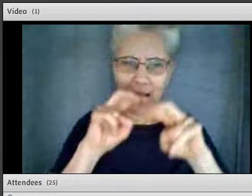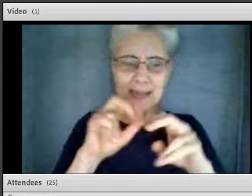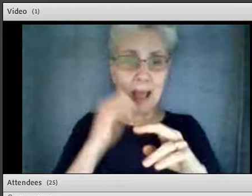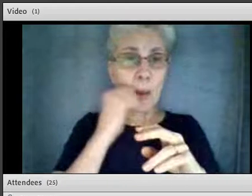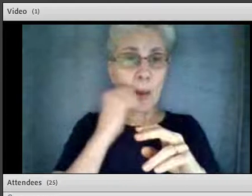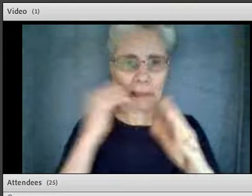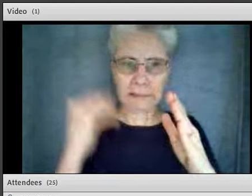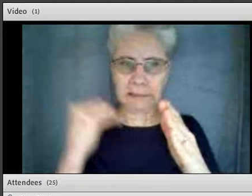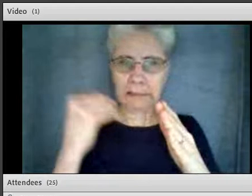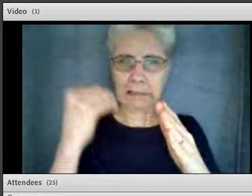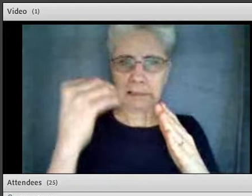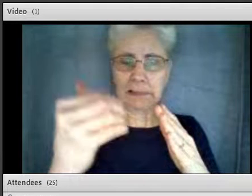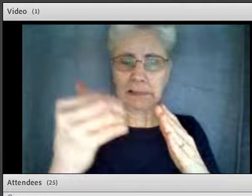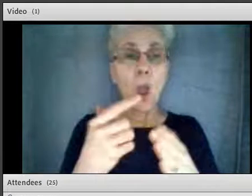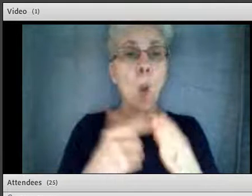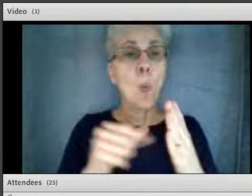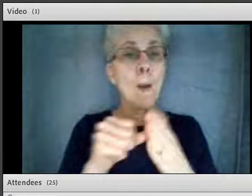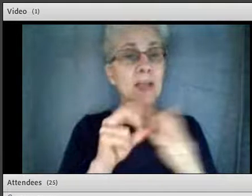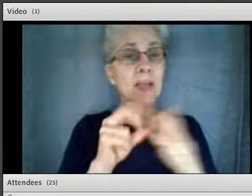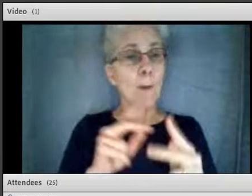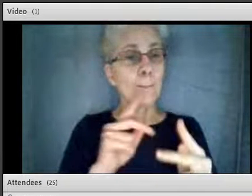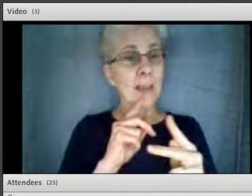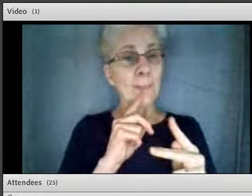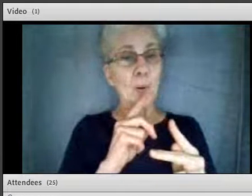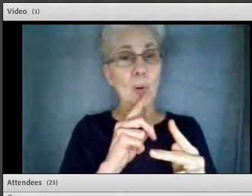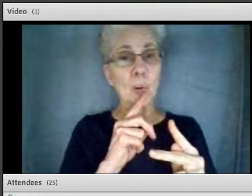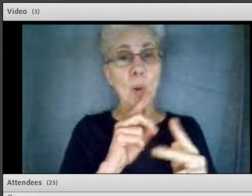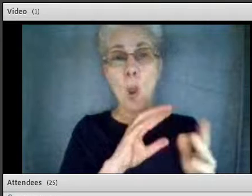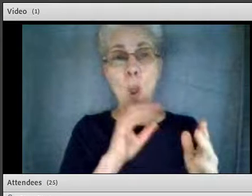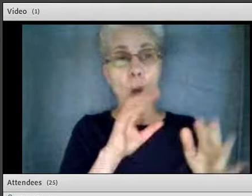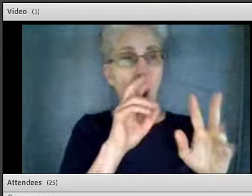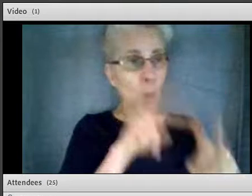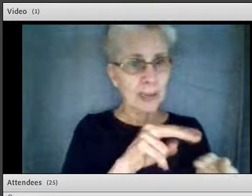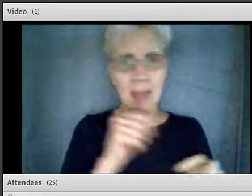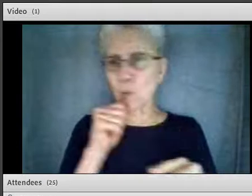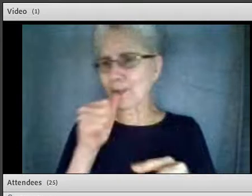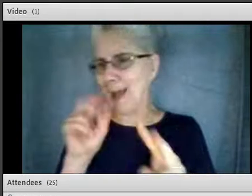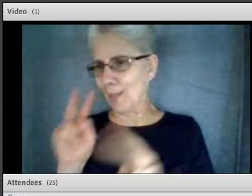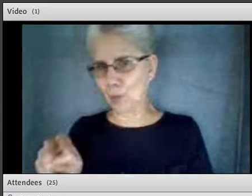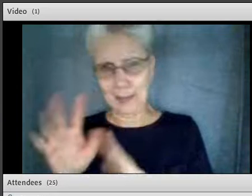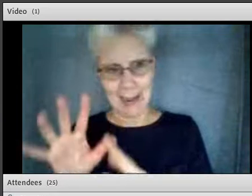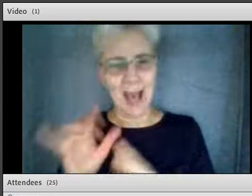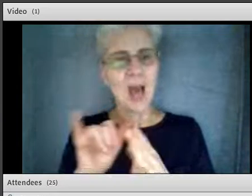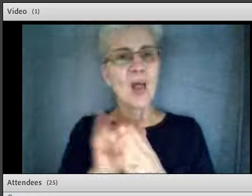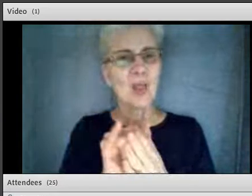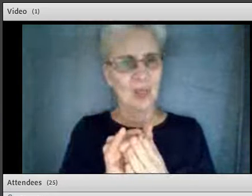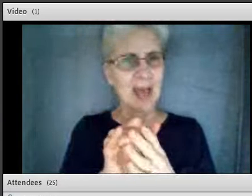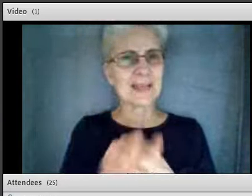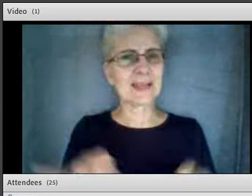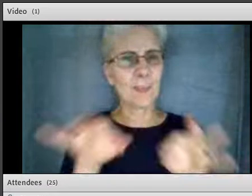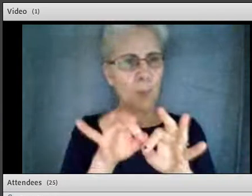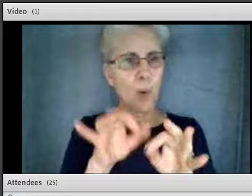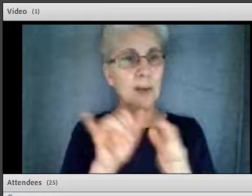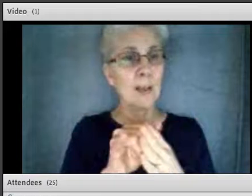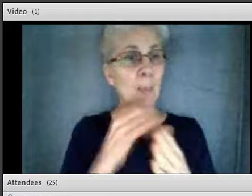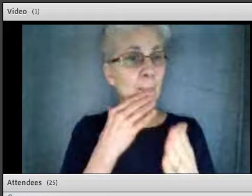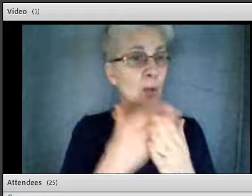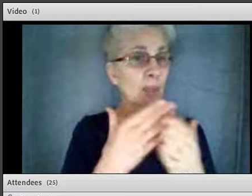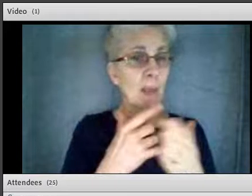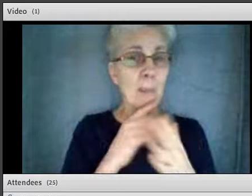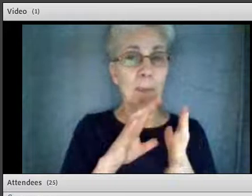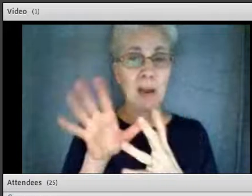people leaving, going to and leaving? That's a bounce rate. It might be a good thing. Maybe they're leaving because they're going into a database. They don't